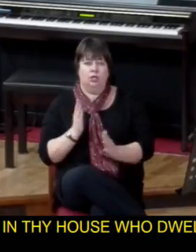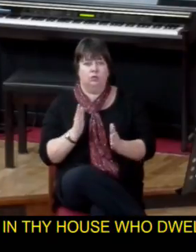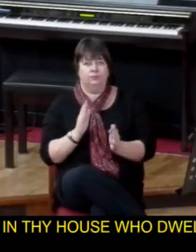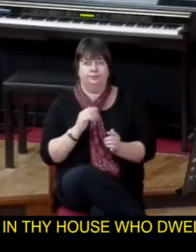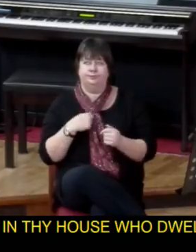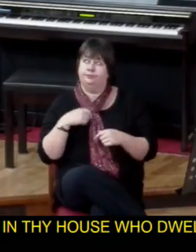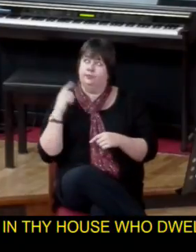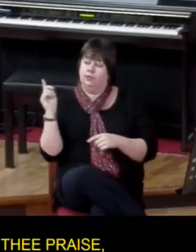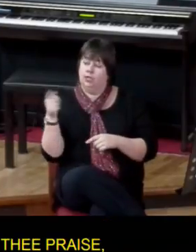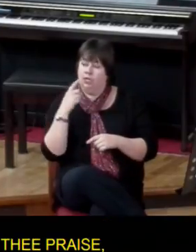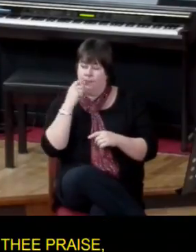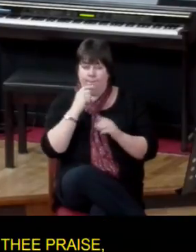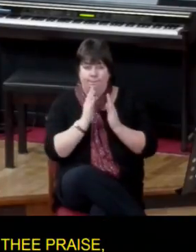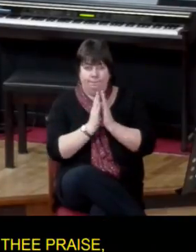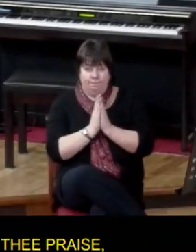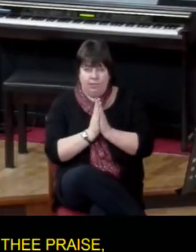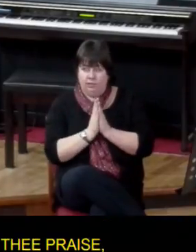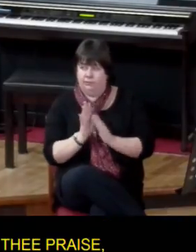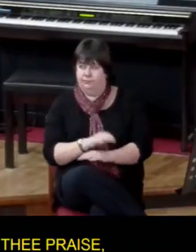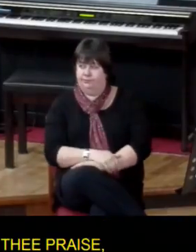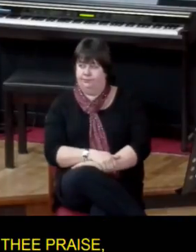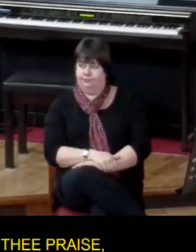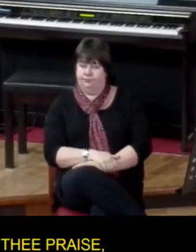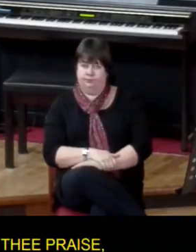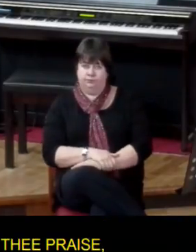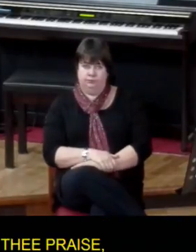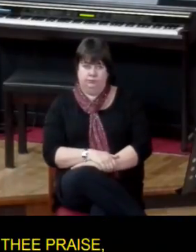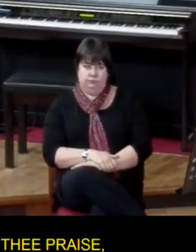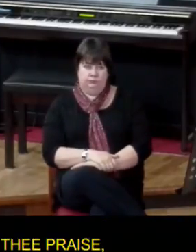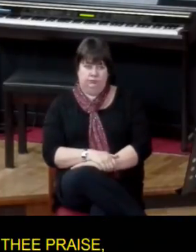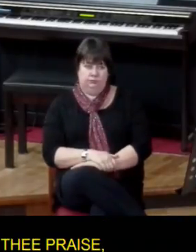to God and let's share now in prayer. Let us pray.